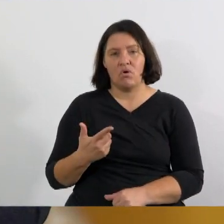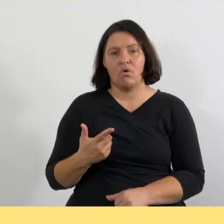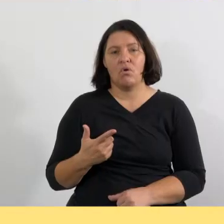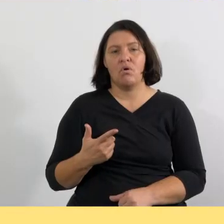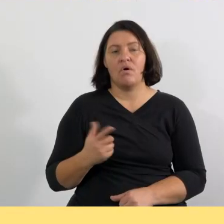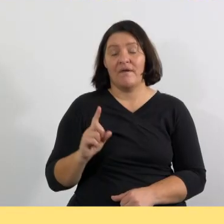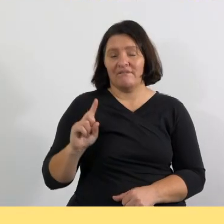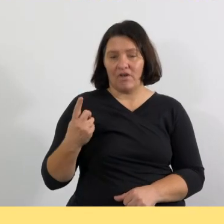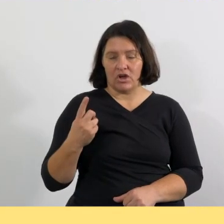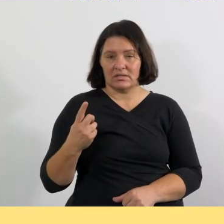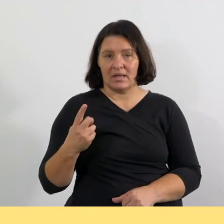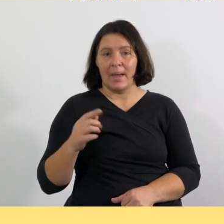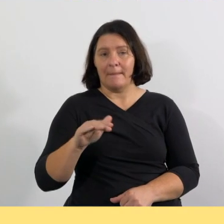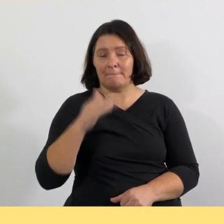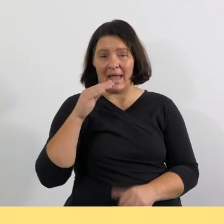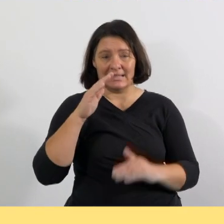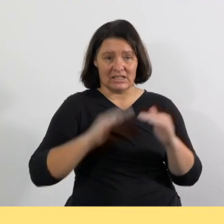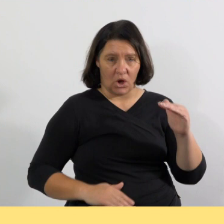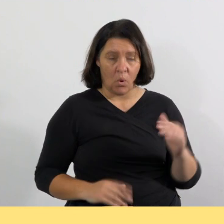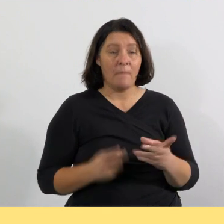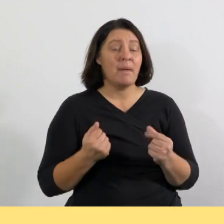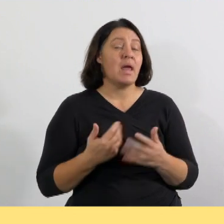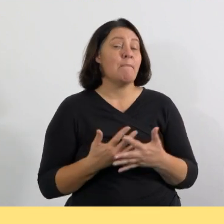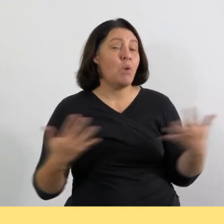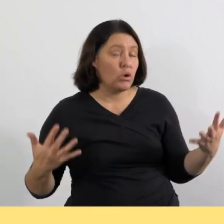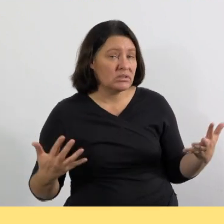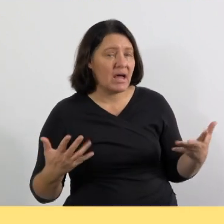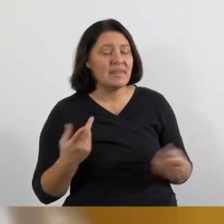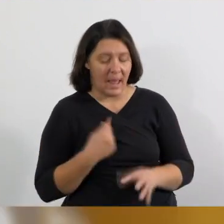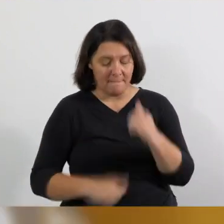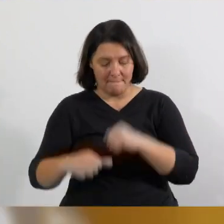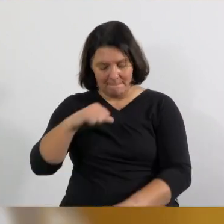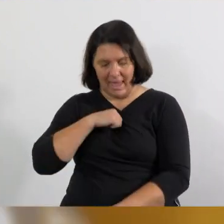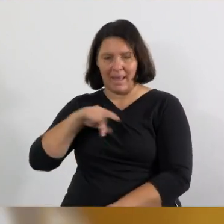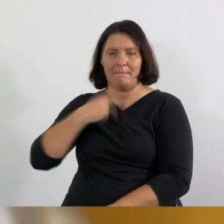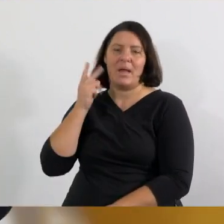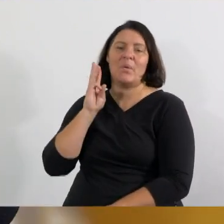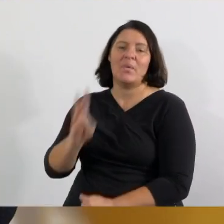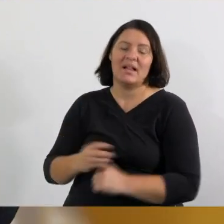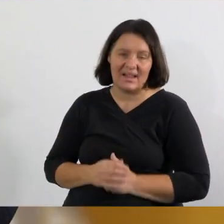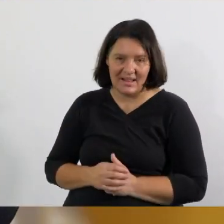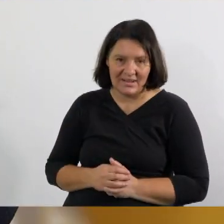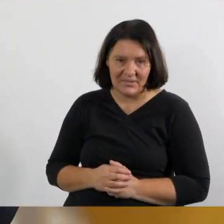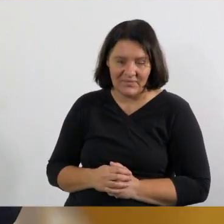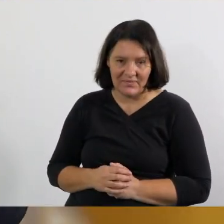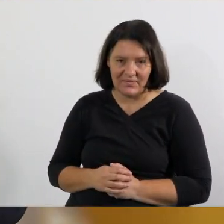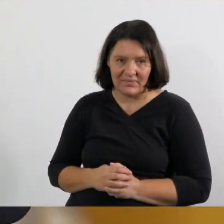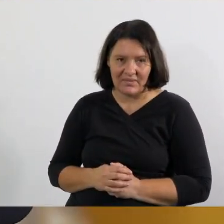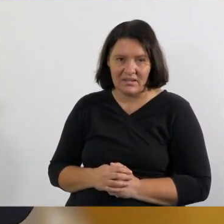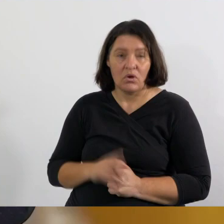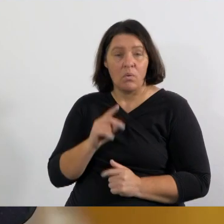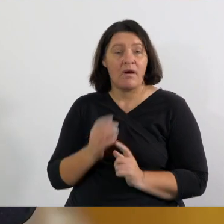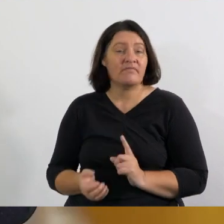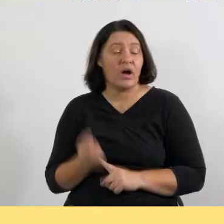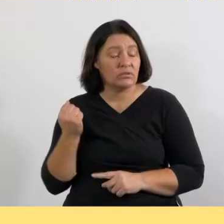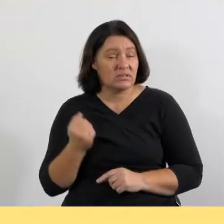words, it is first in the bank and discount, and if the money is more, they will refund us that money. In other